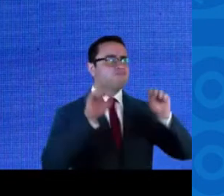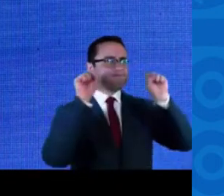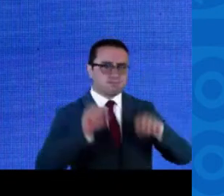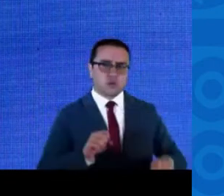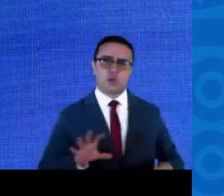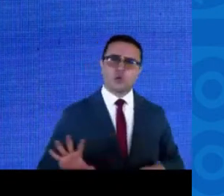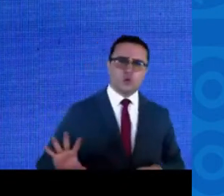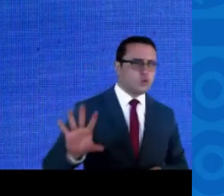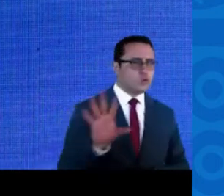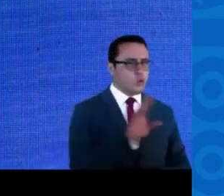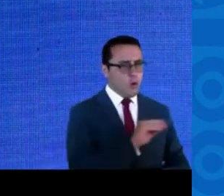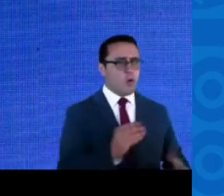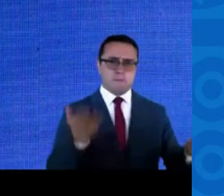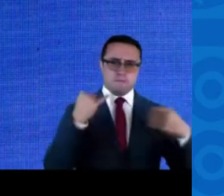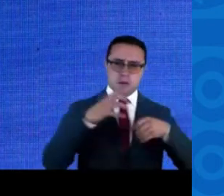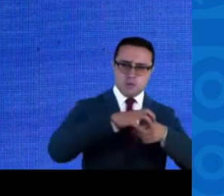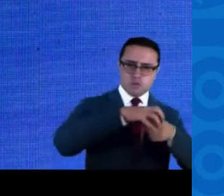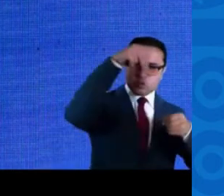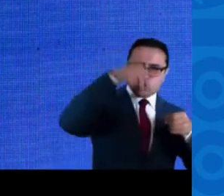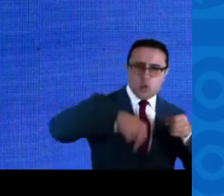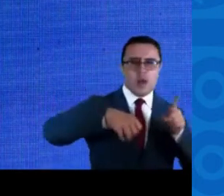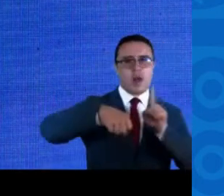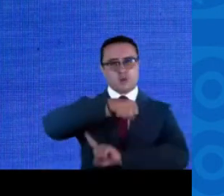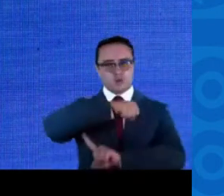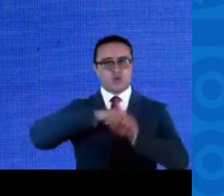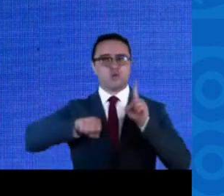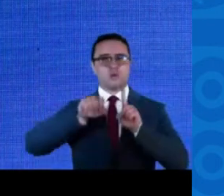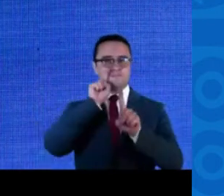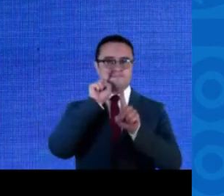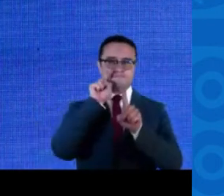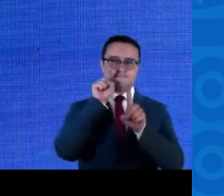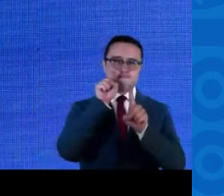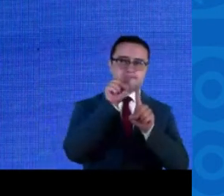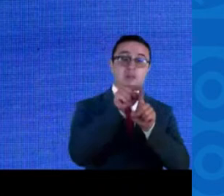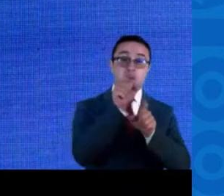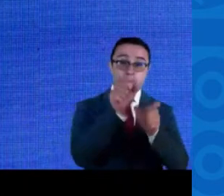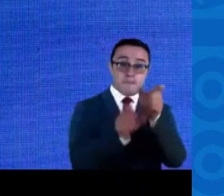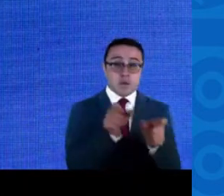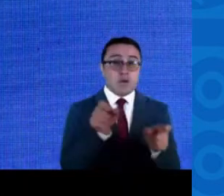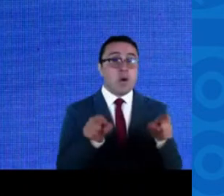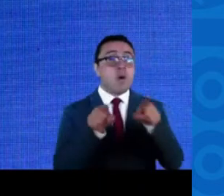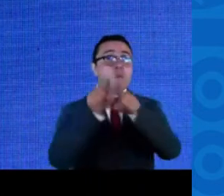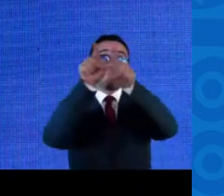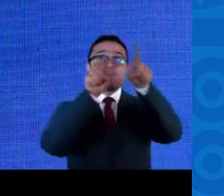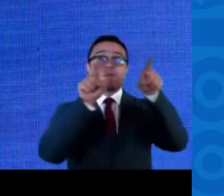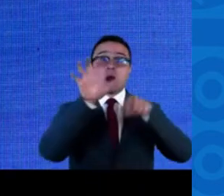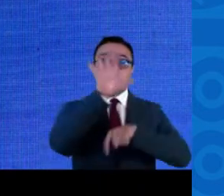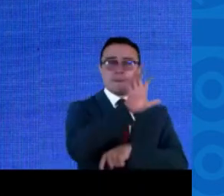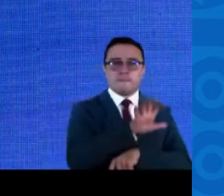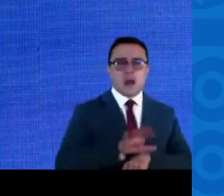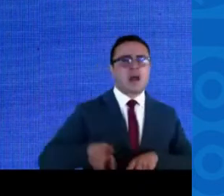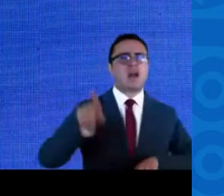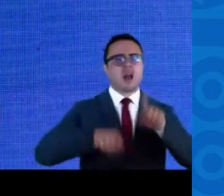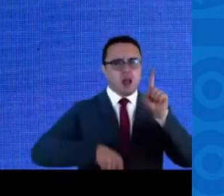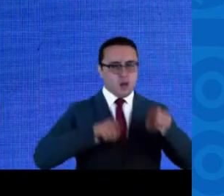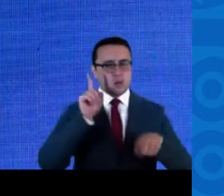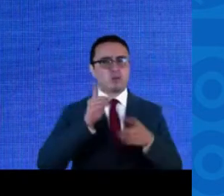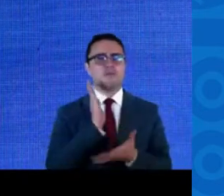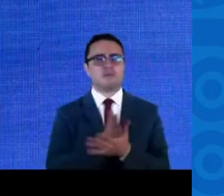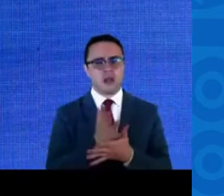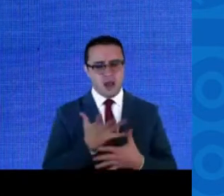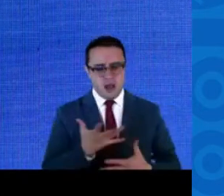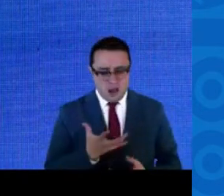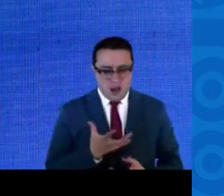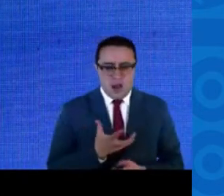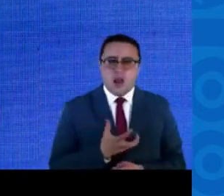joint effort, we can contribute to as citizens and a society so that many of